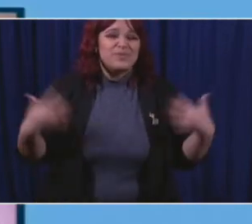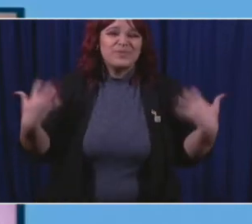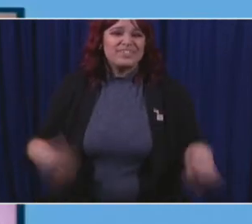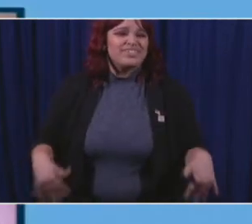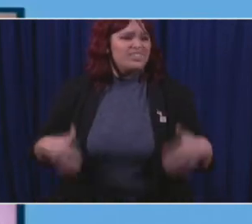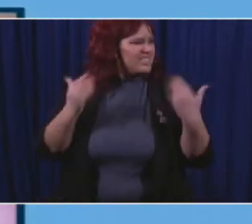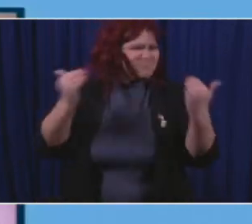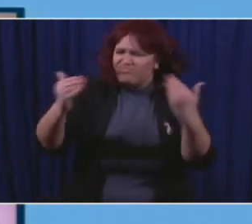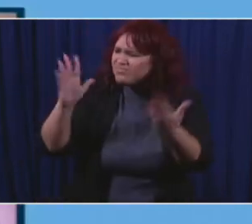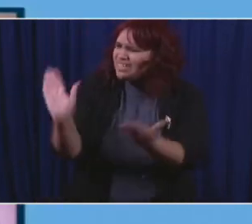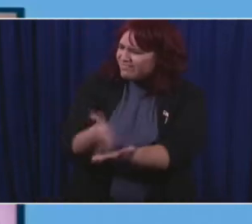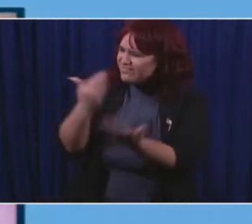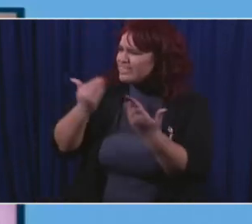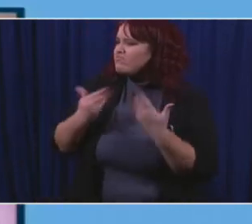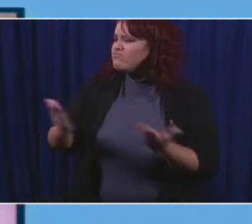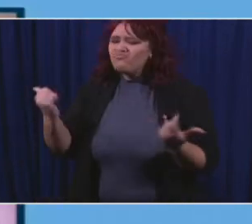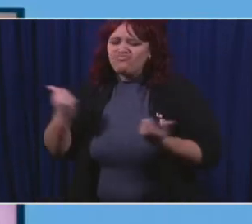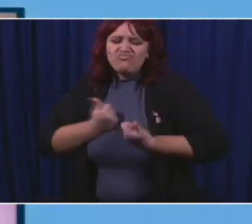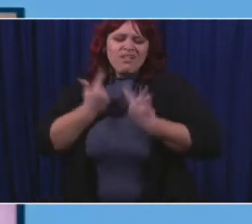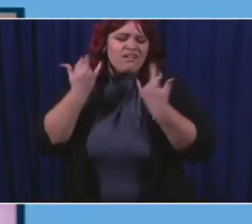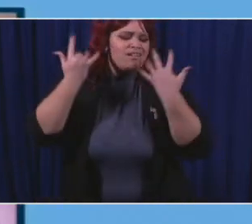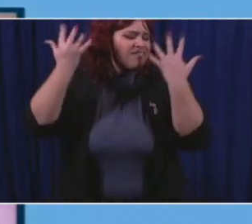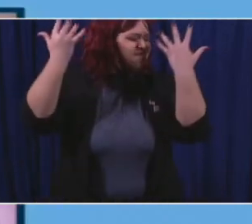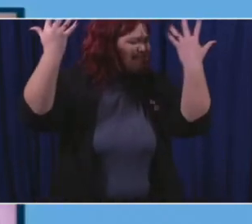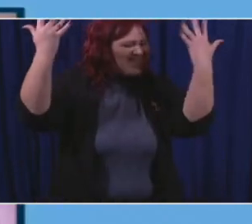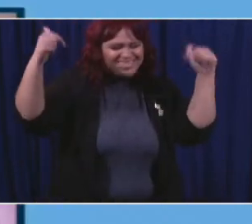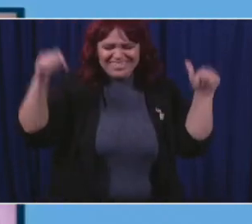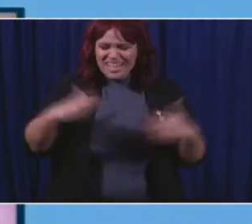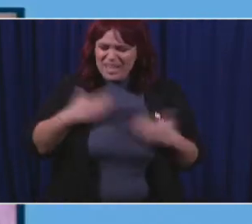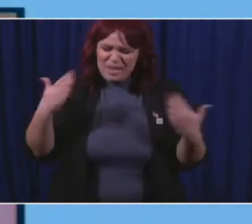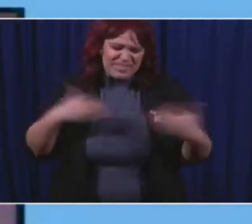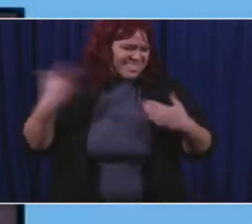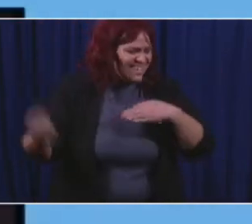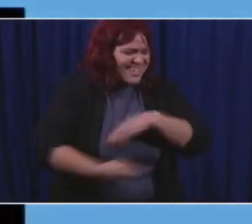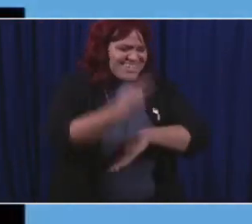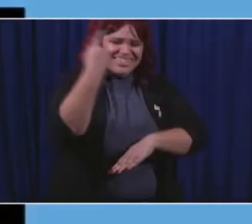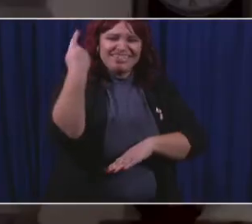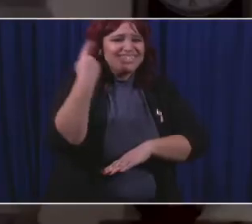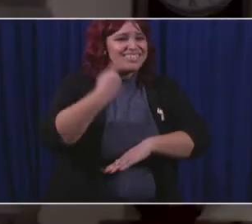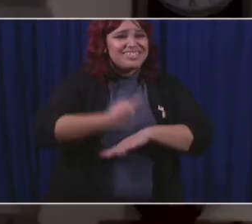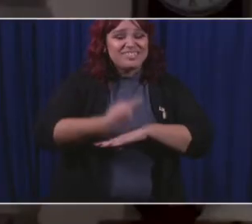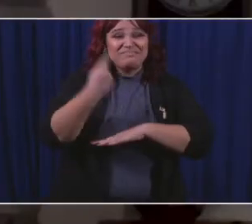gonna sing and shout. There'll be no.